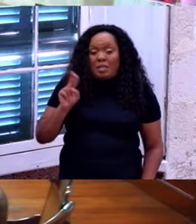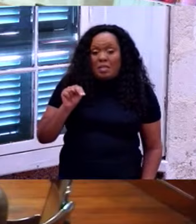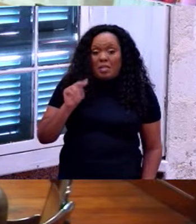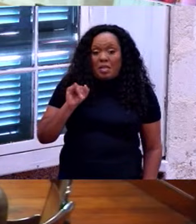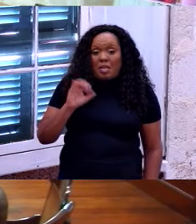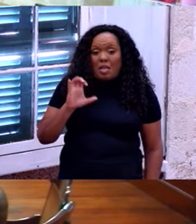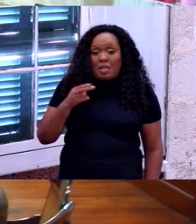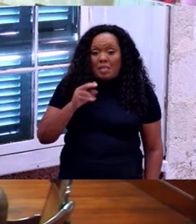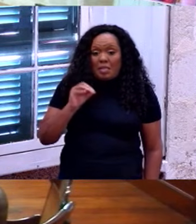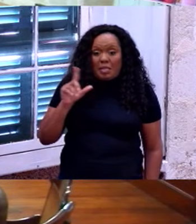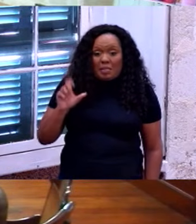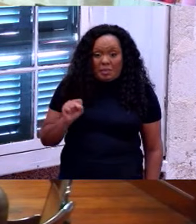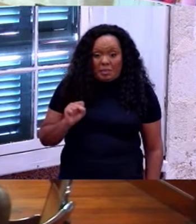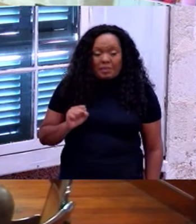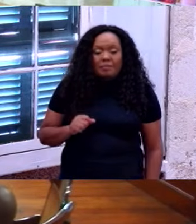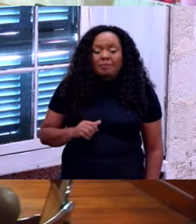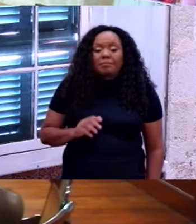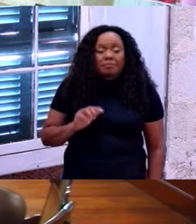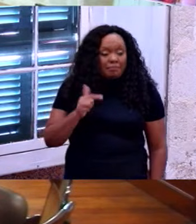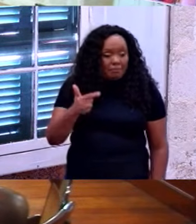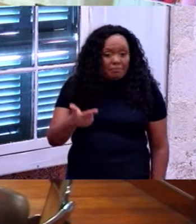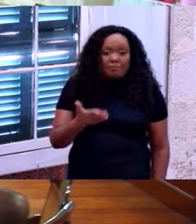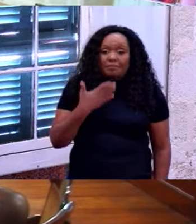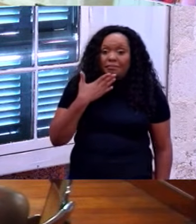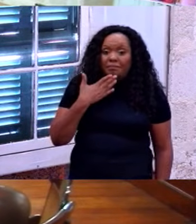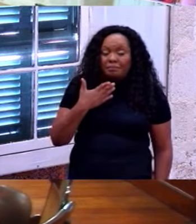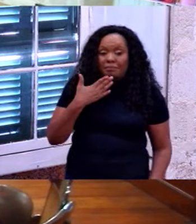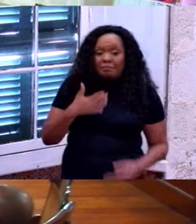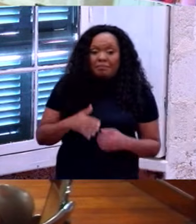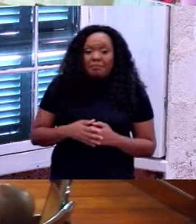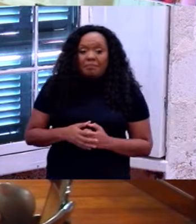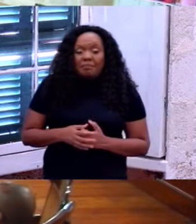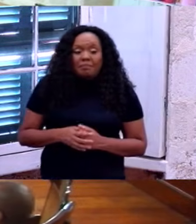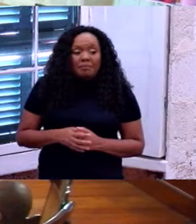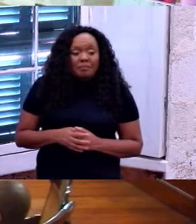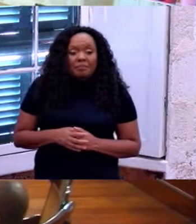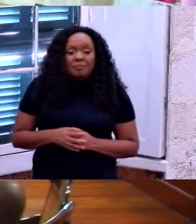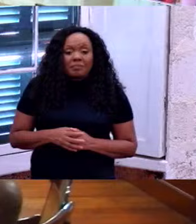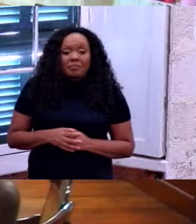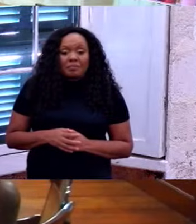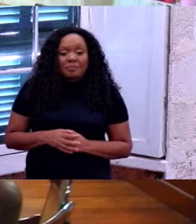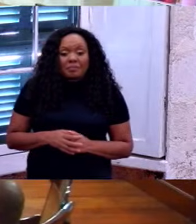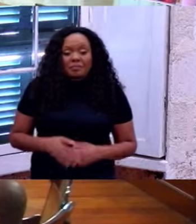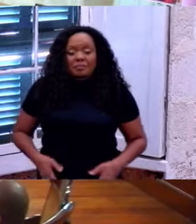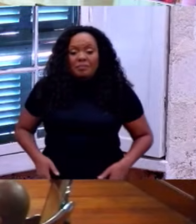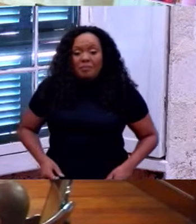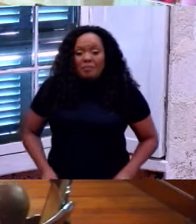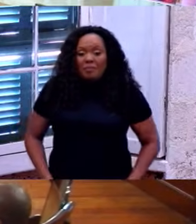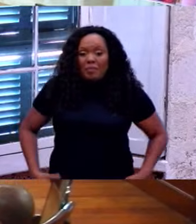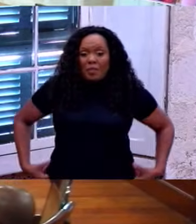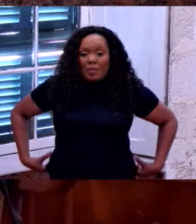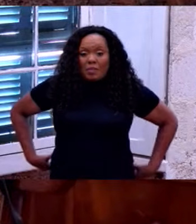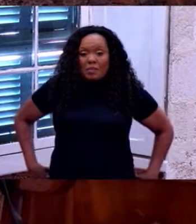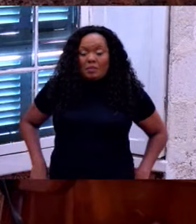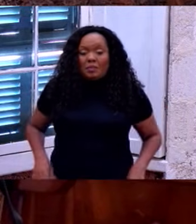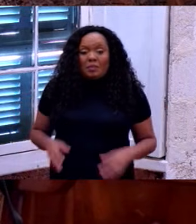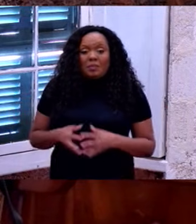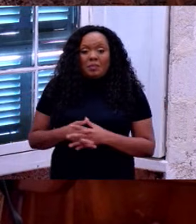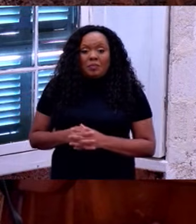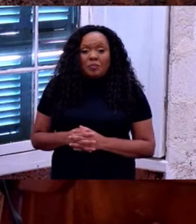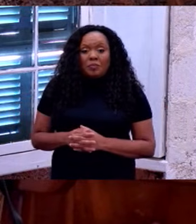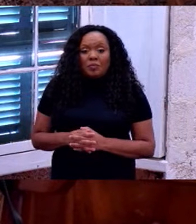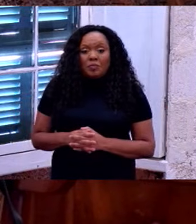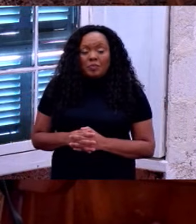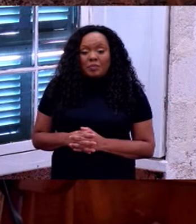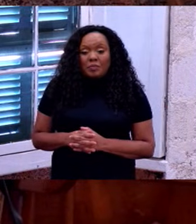Mr. President, I'm grateful for the opportunity to contribute to the debate before this chamber. The